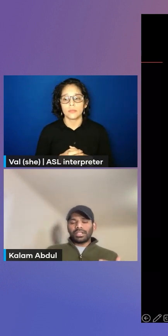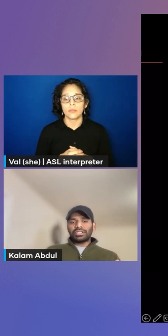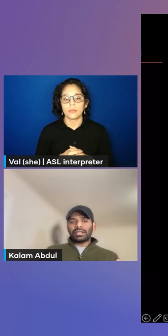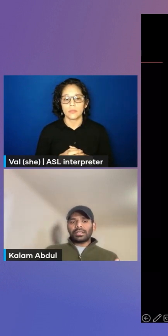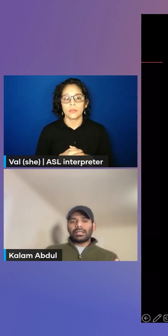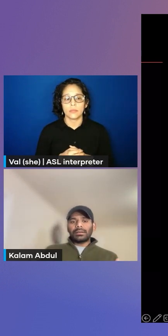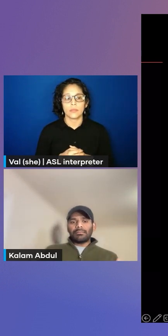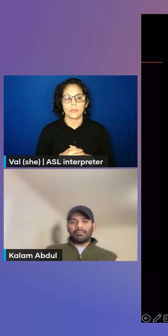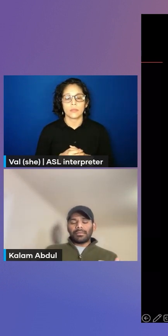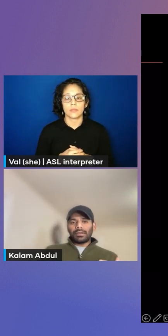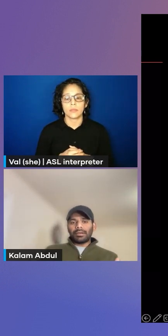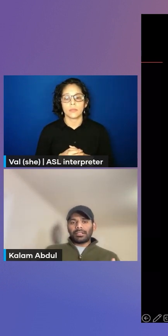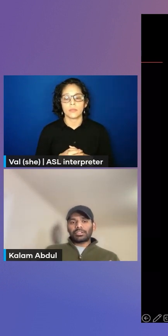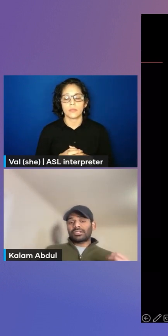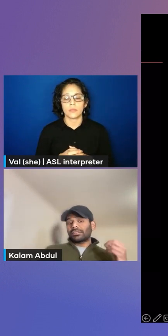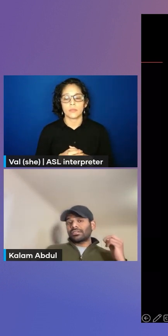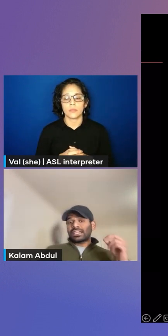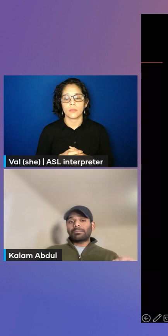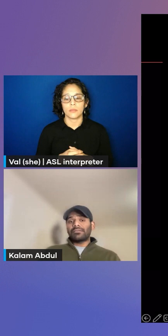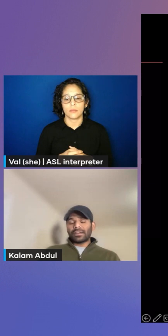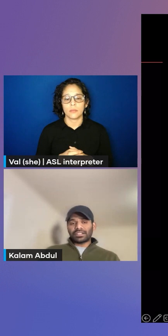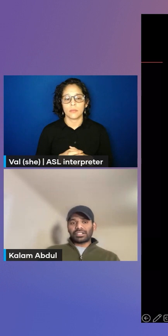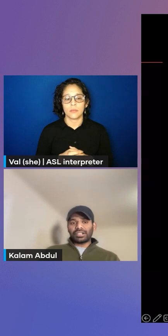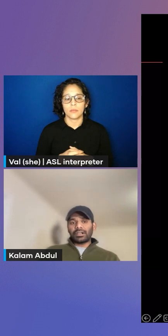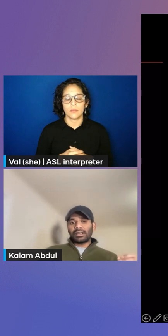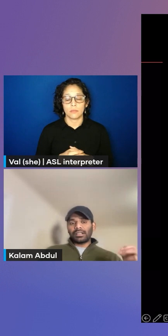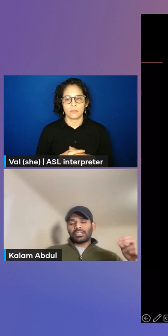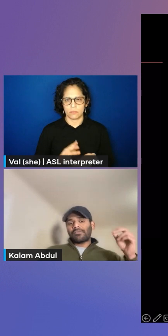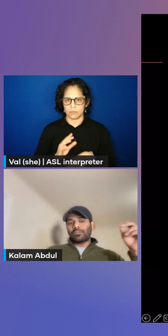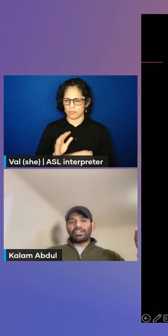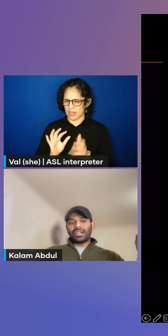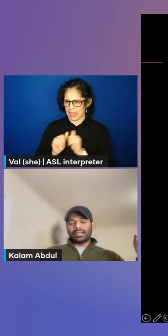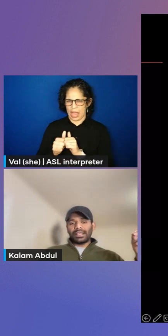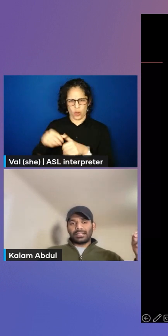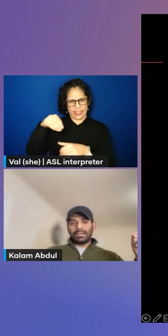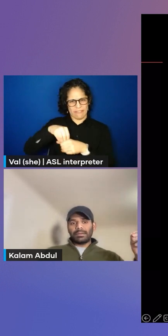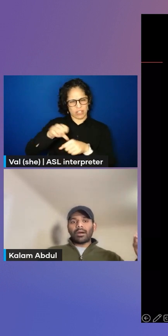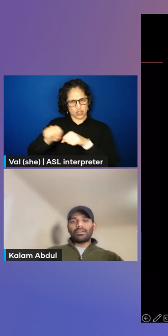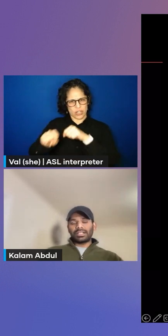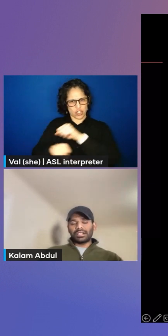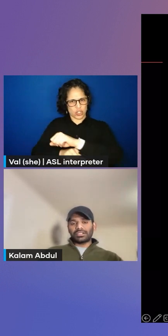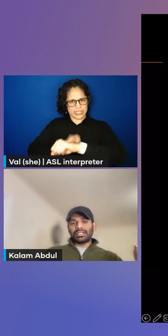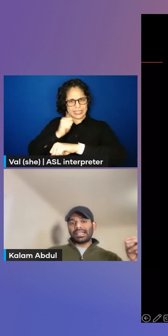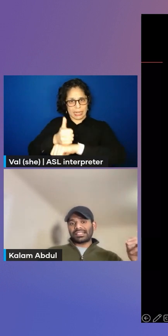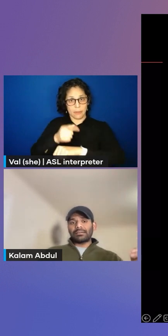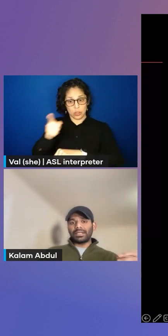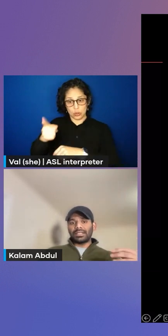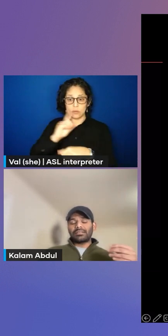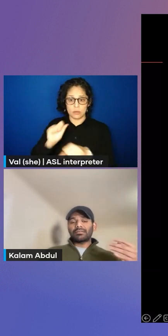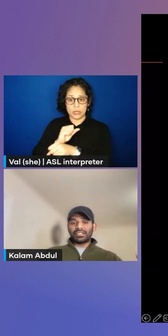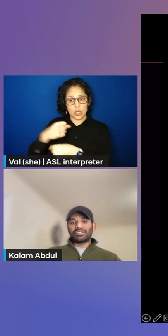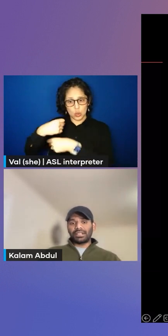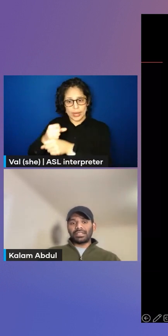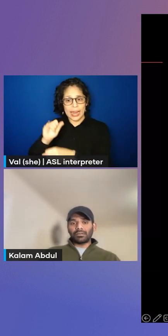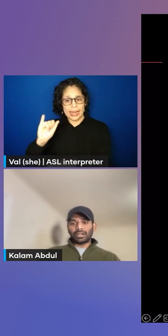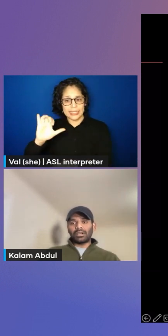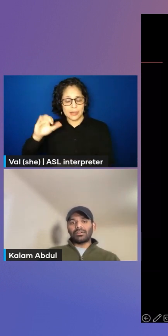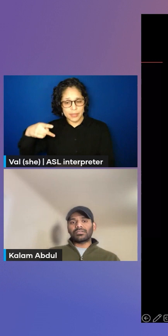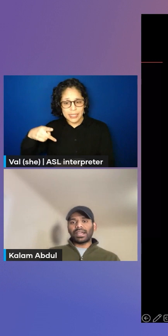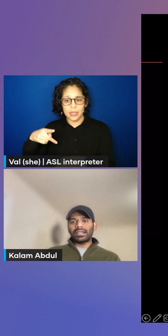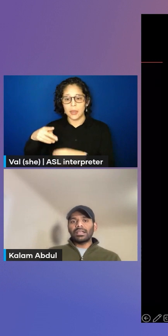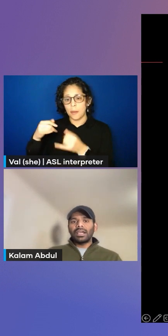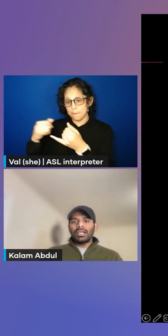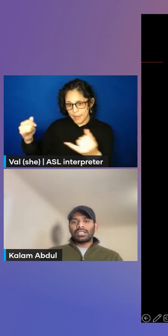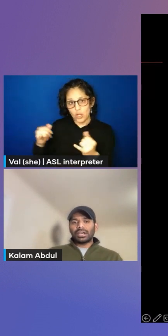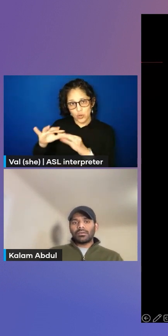to register to set up the infrastructure, so after we create the HCP boundary cluster, the next step is registering the worker